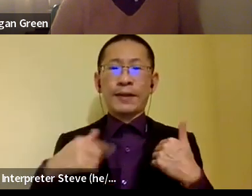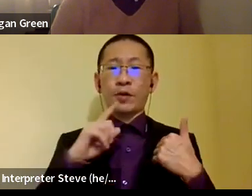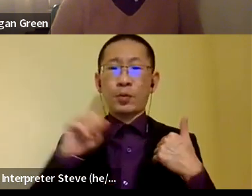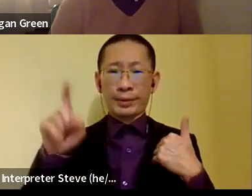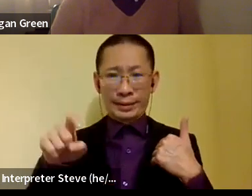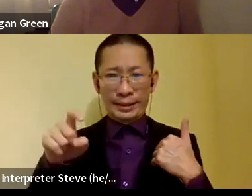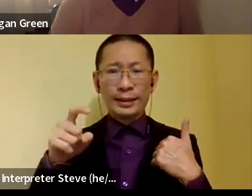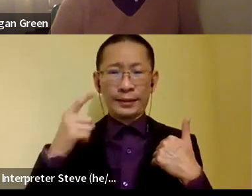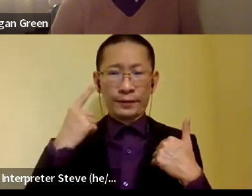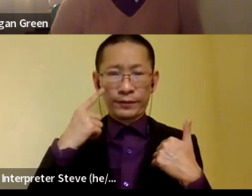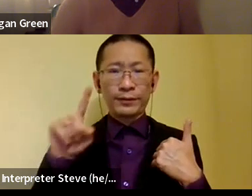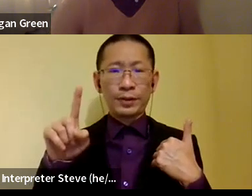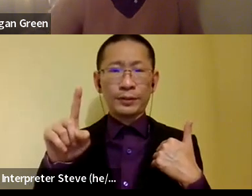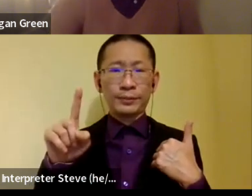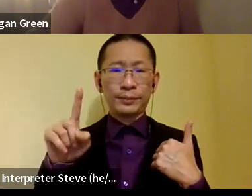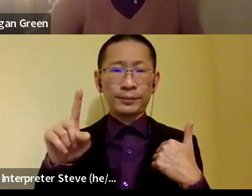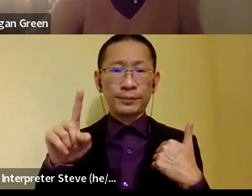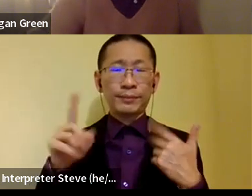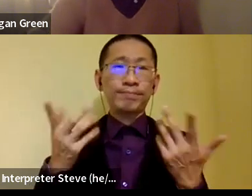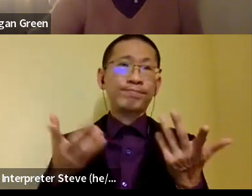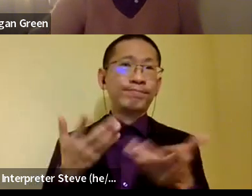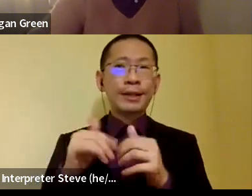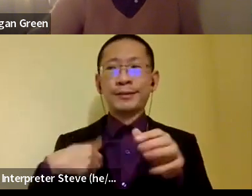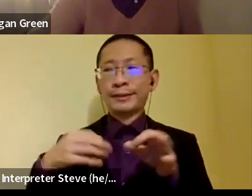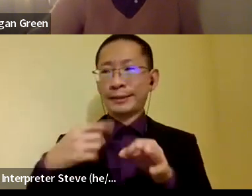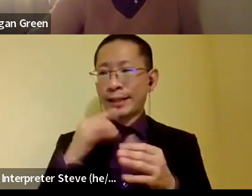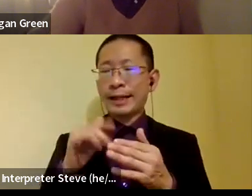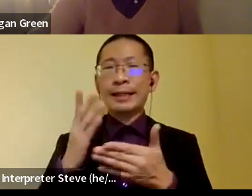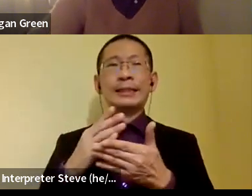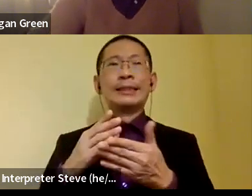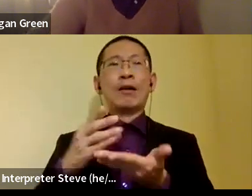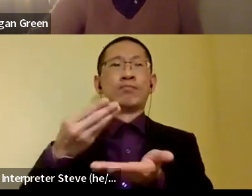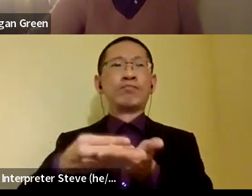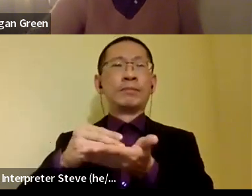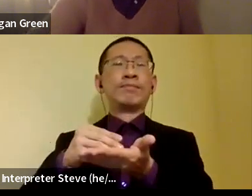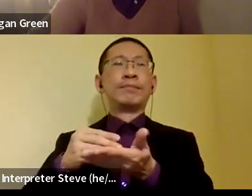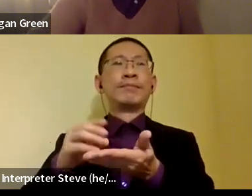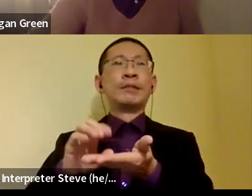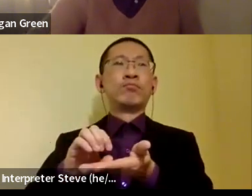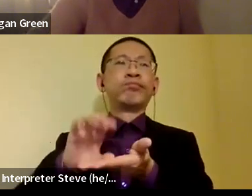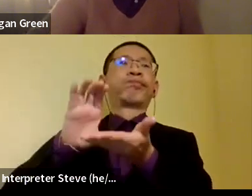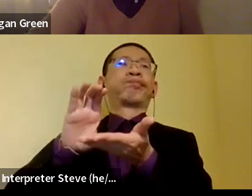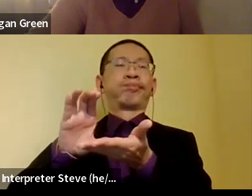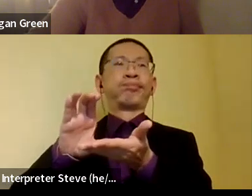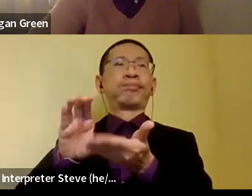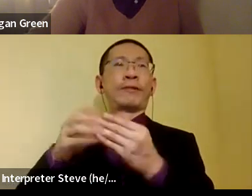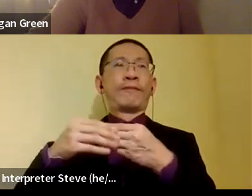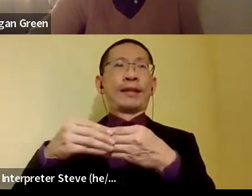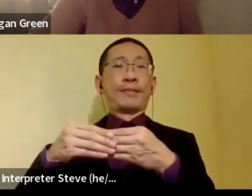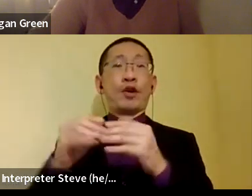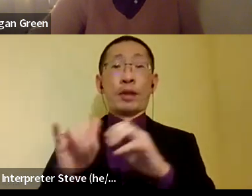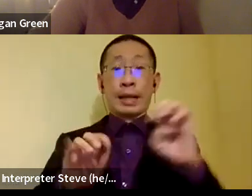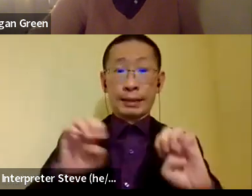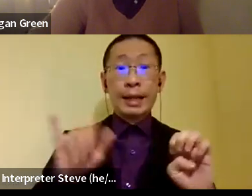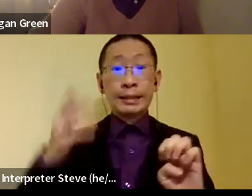need for the lack of a better word, some cushion around the experiment. That's a very smart idea,